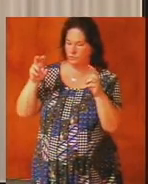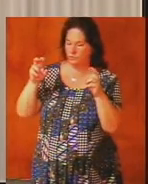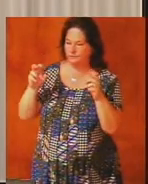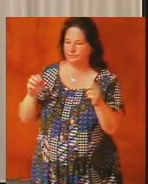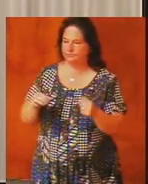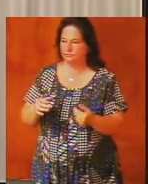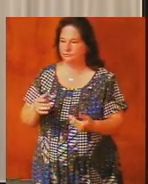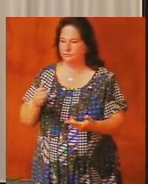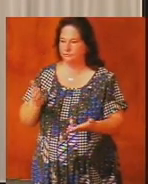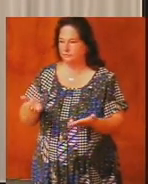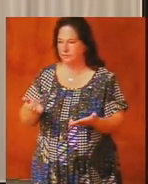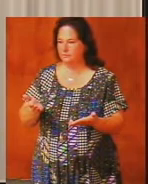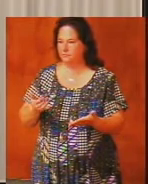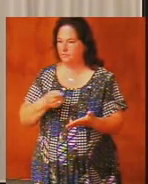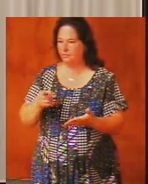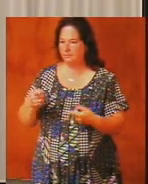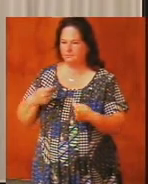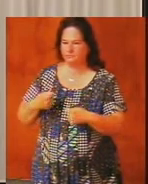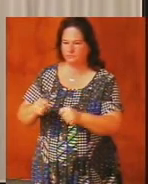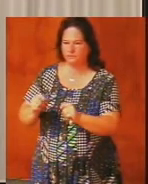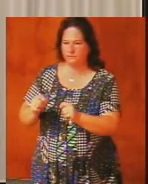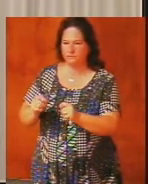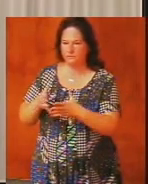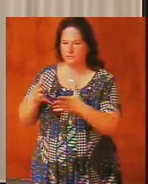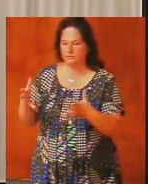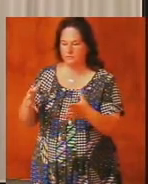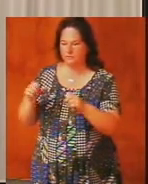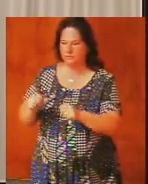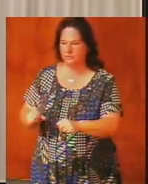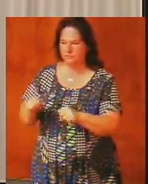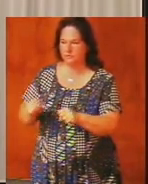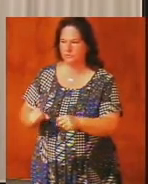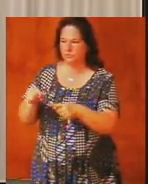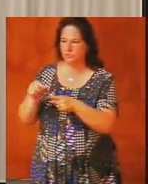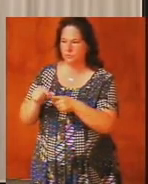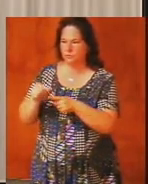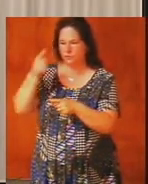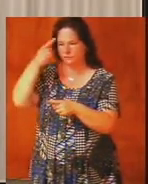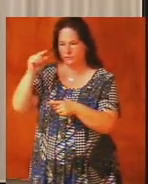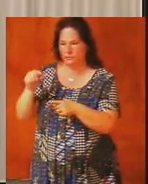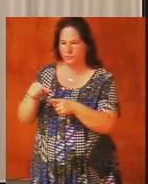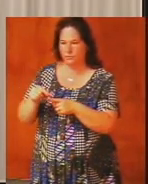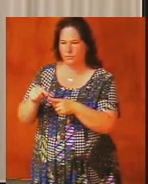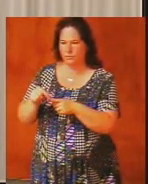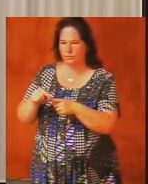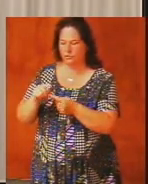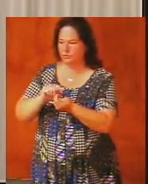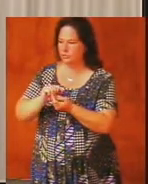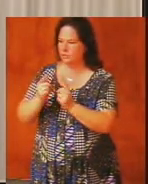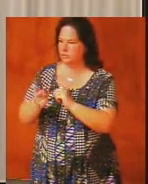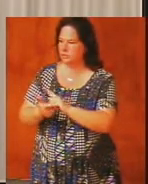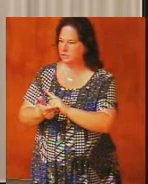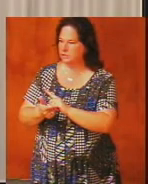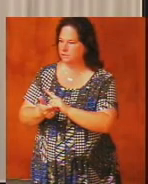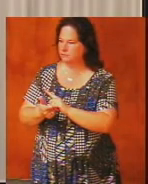words, they strive to be as much as possible word for word